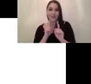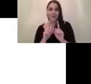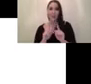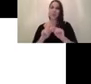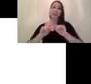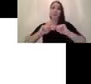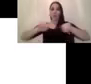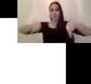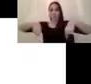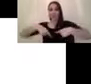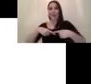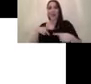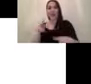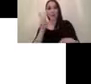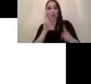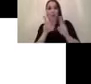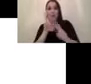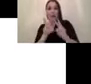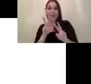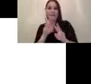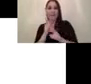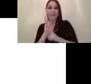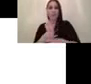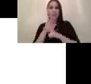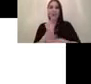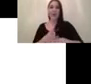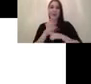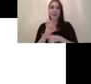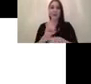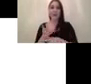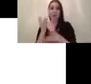at the semi-supervised learning.